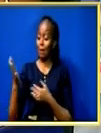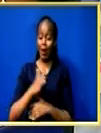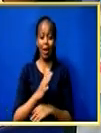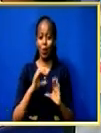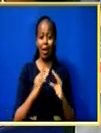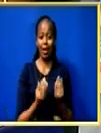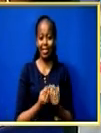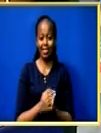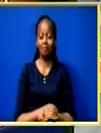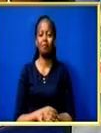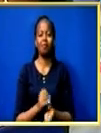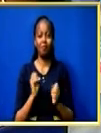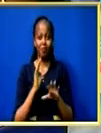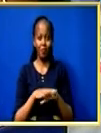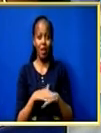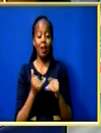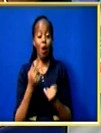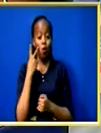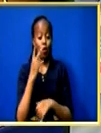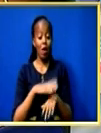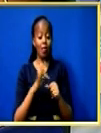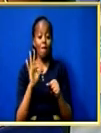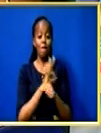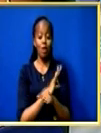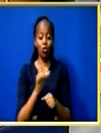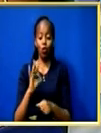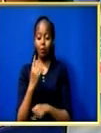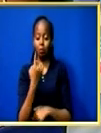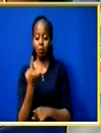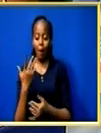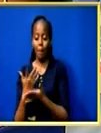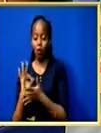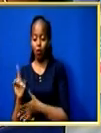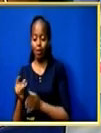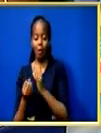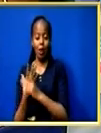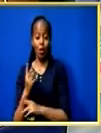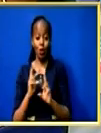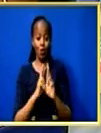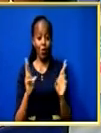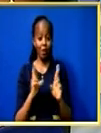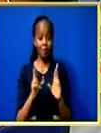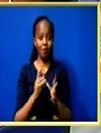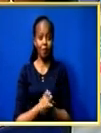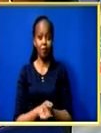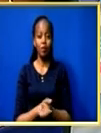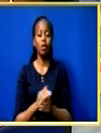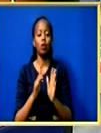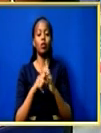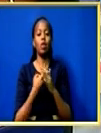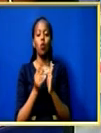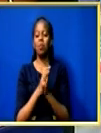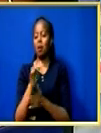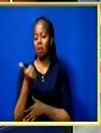in class, Mwalimu. Thank you. Uh-huh. So we look at the function of each part of this. Are you ready? Yeah. So I we am start very with ready.